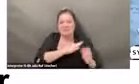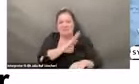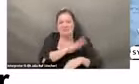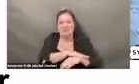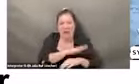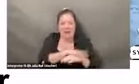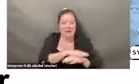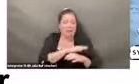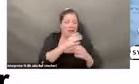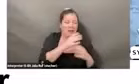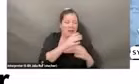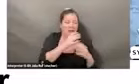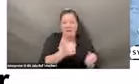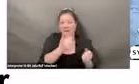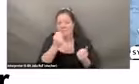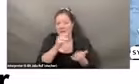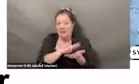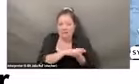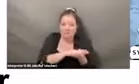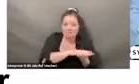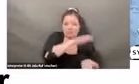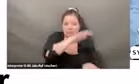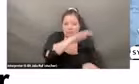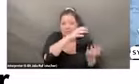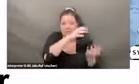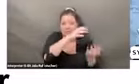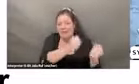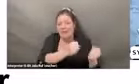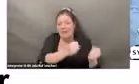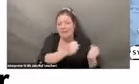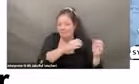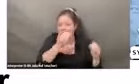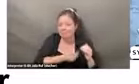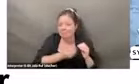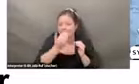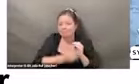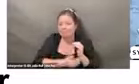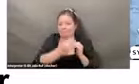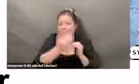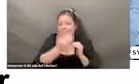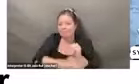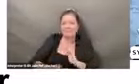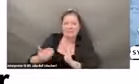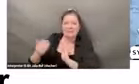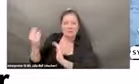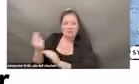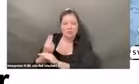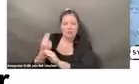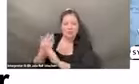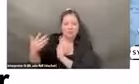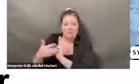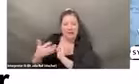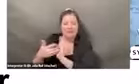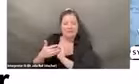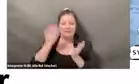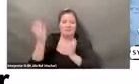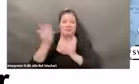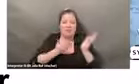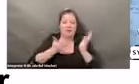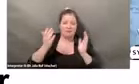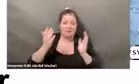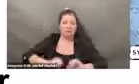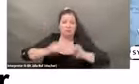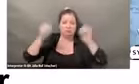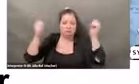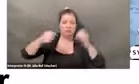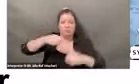together with users and doing regular user testing and so on, that would of course lead to much better services for all of us. But